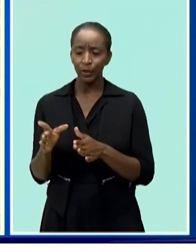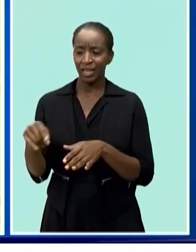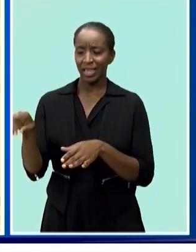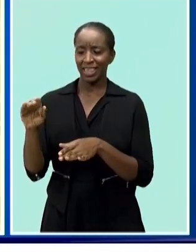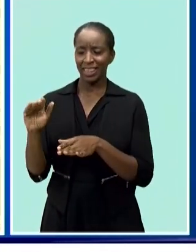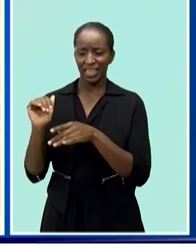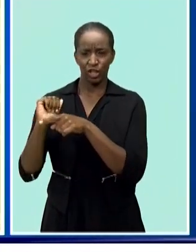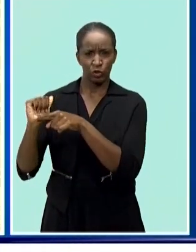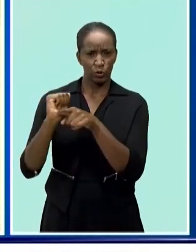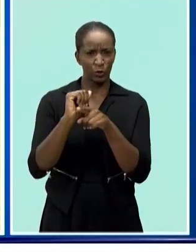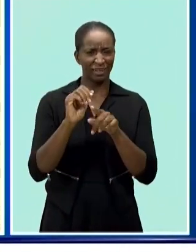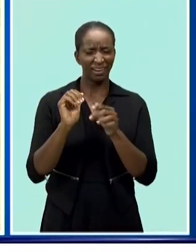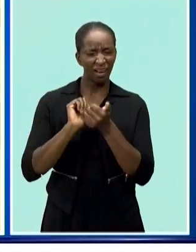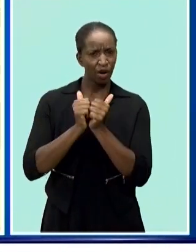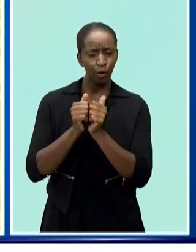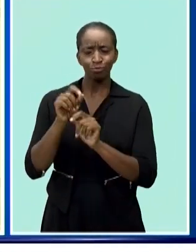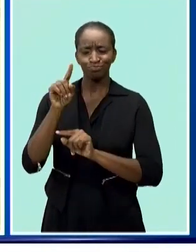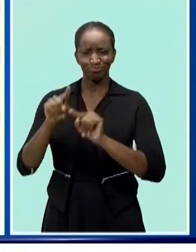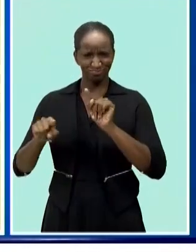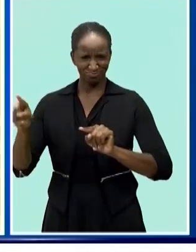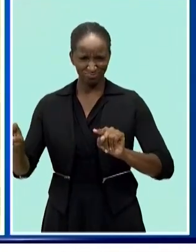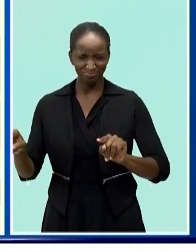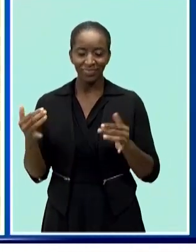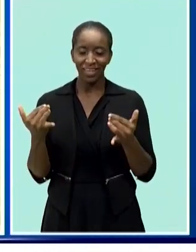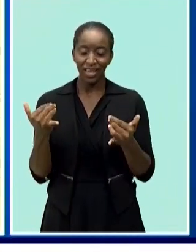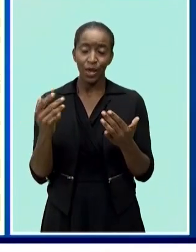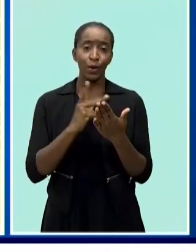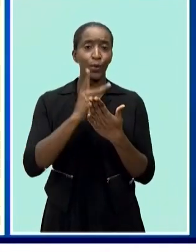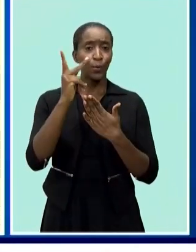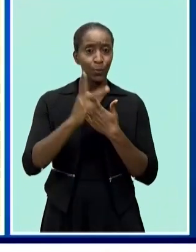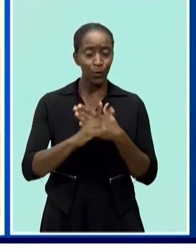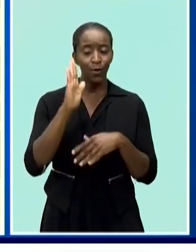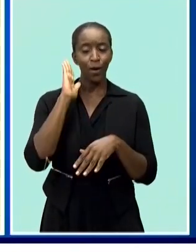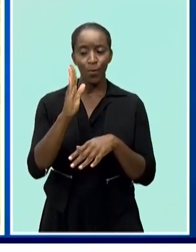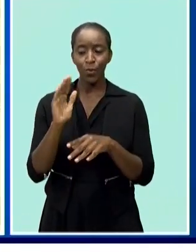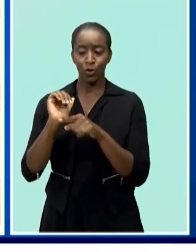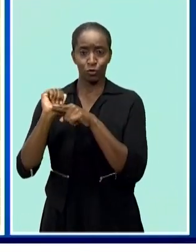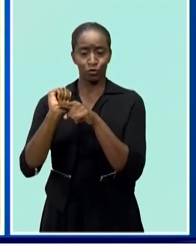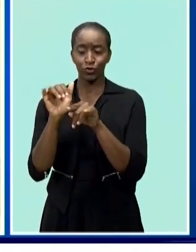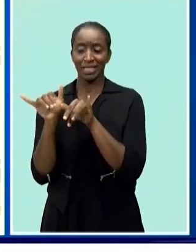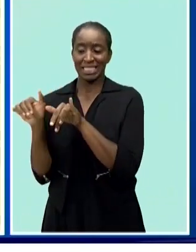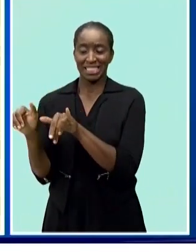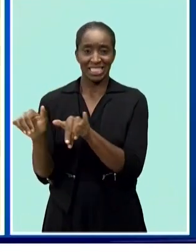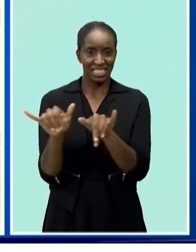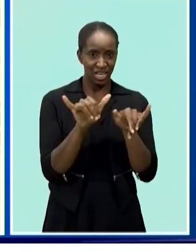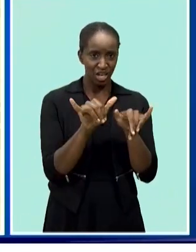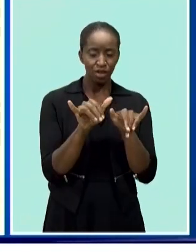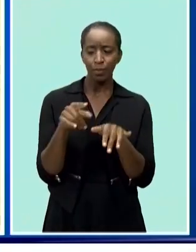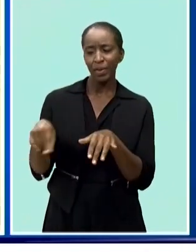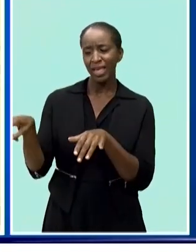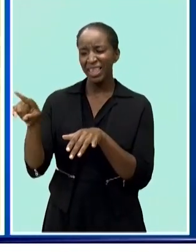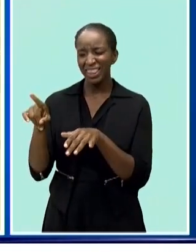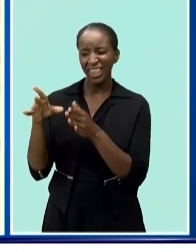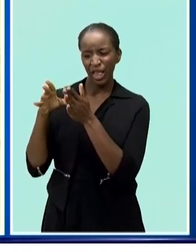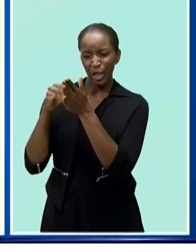course will standardize the training of these members of staff who currently display varying degrees of knowledge and skills.